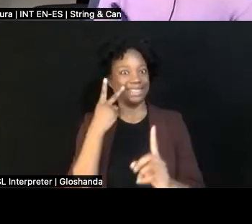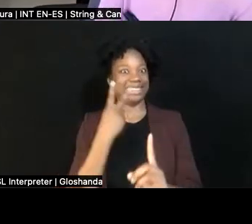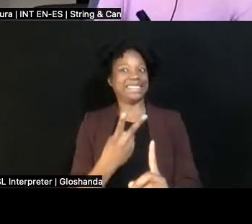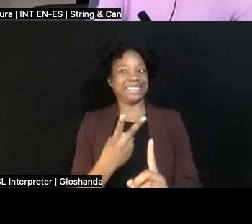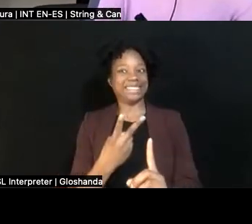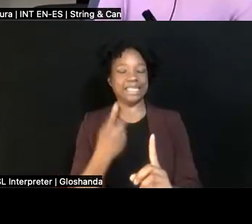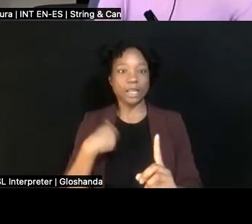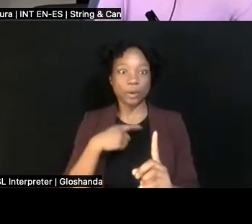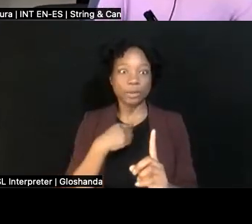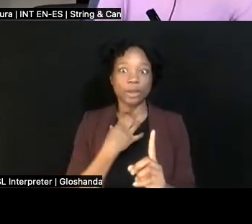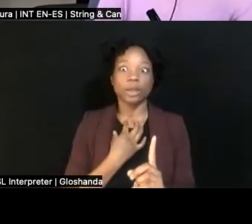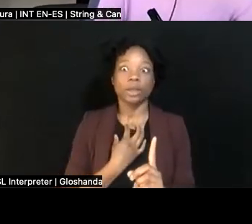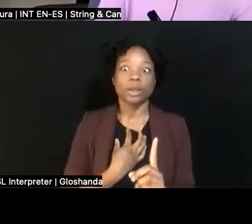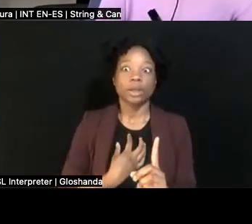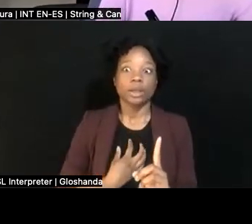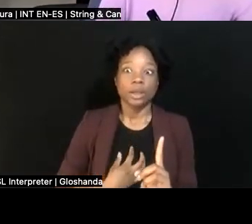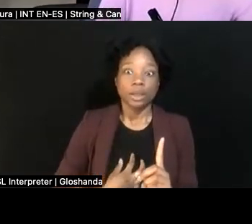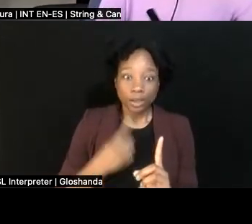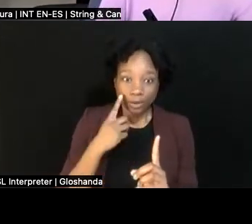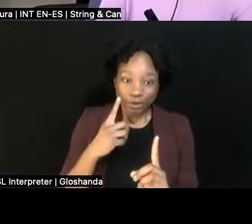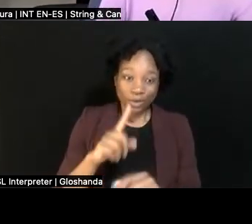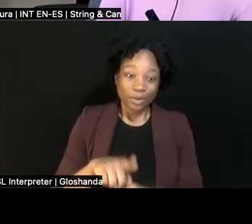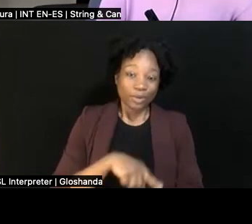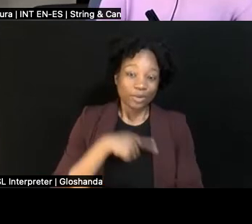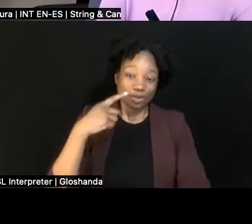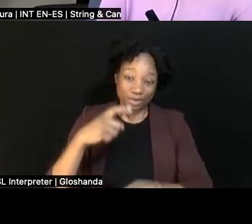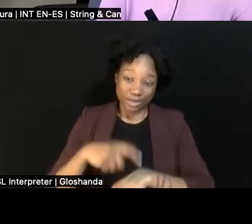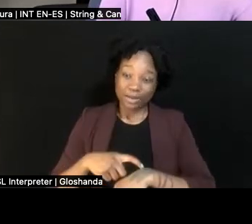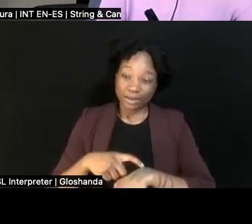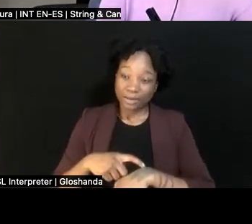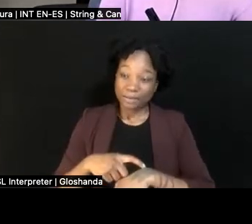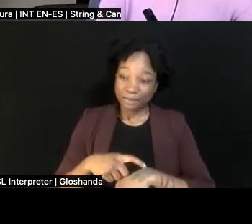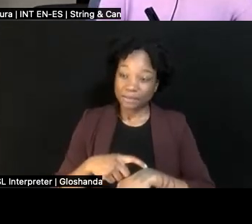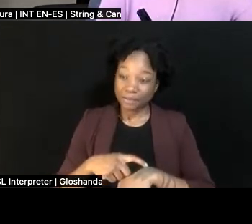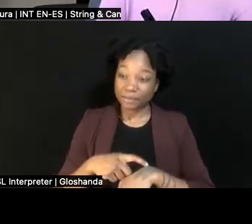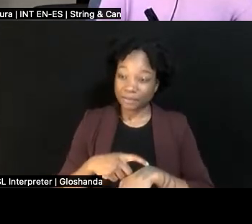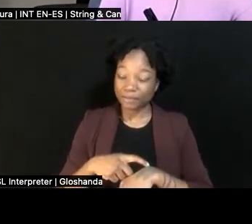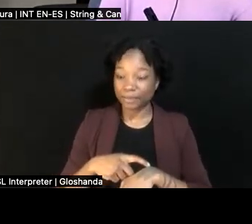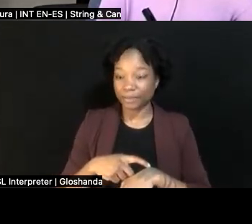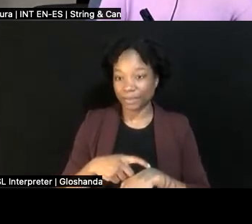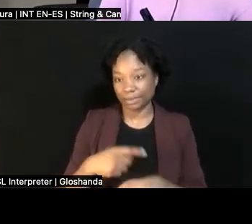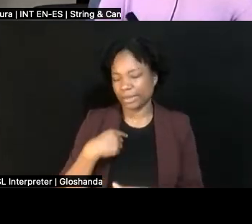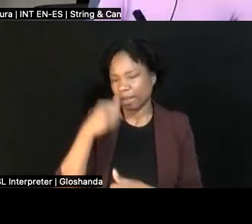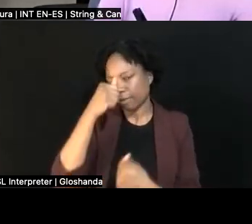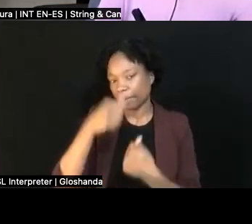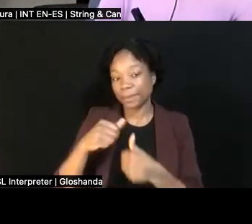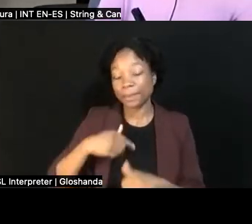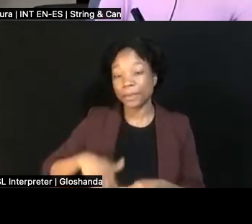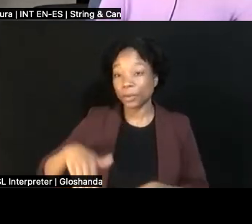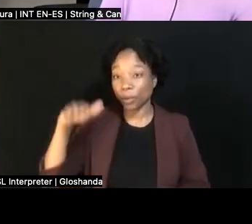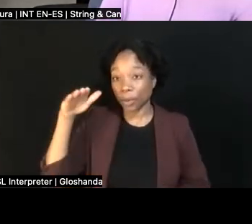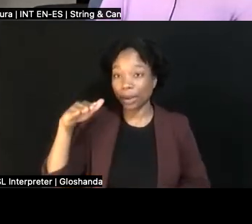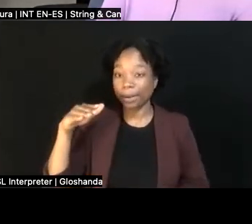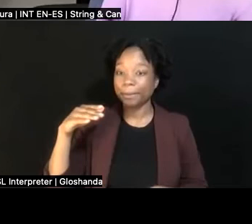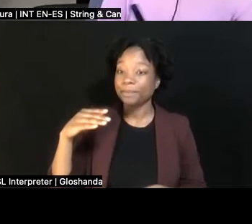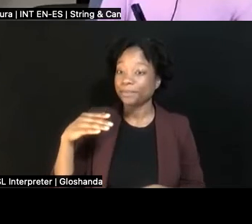thirsty for this for so long that, you know, I remember growing up, I